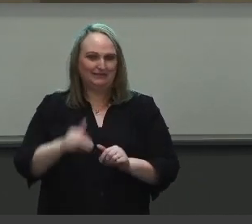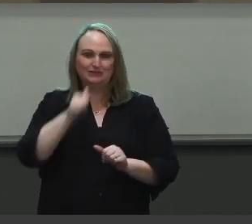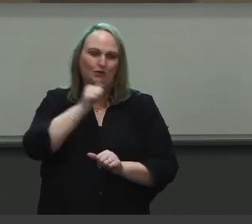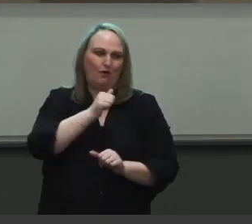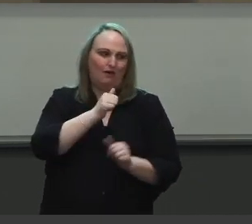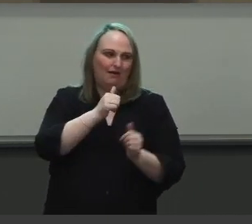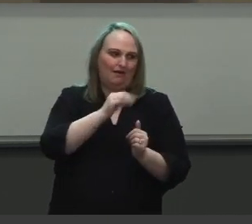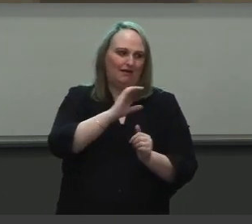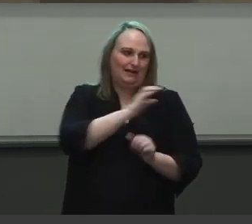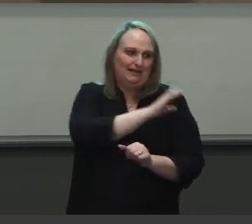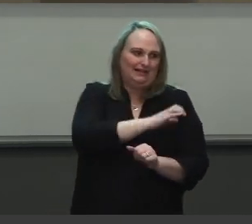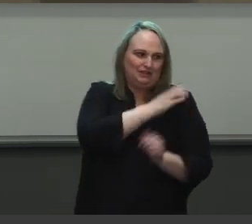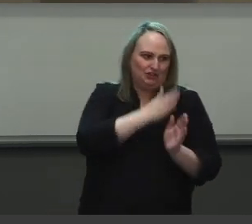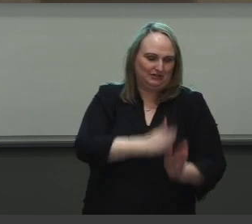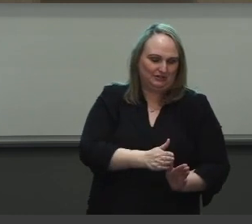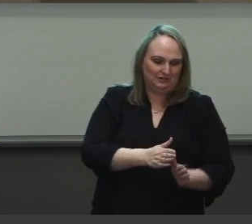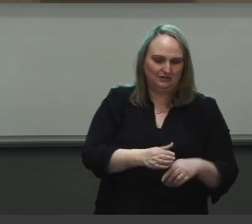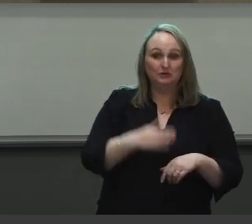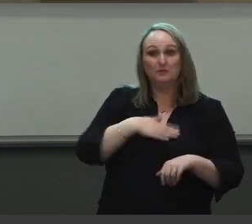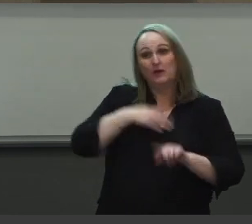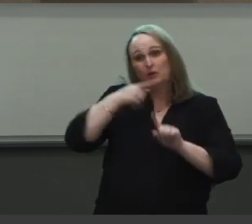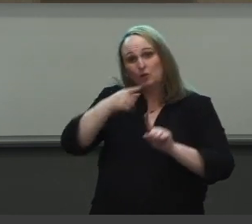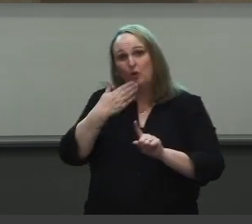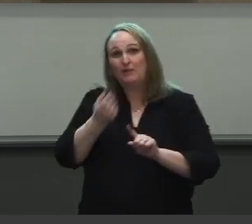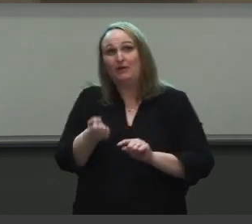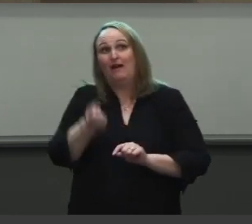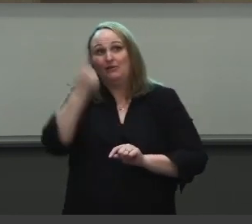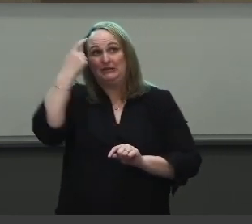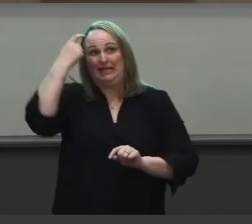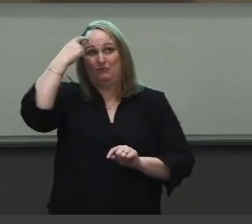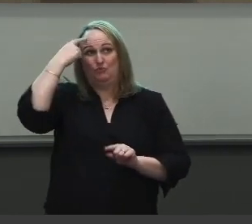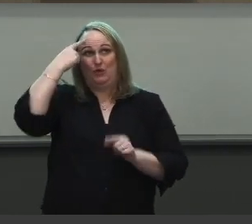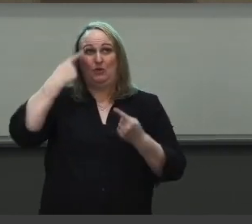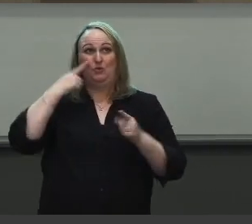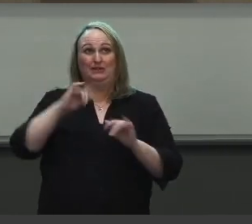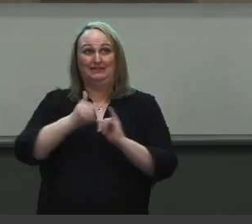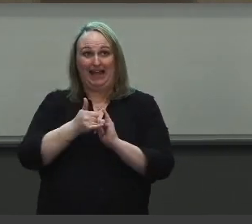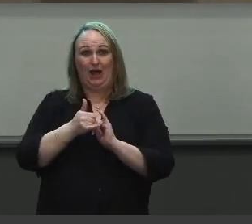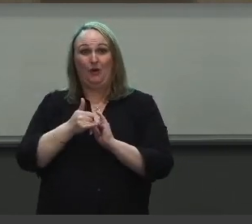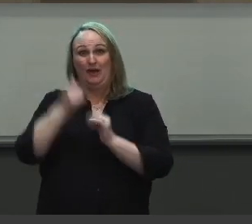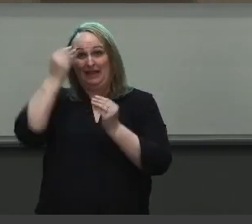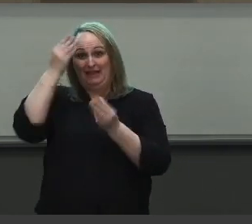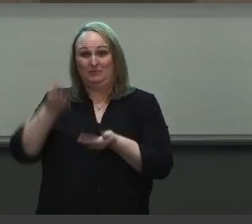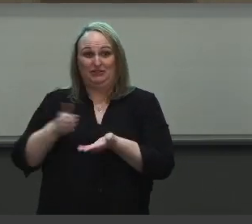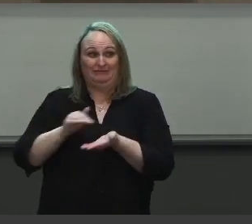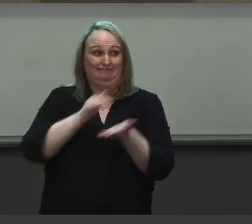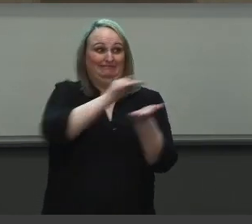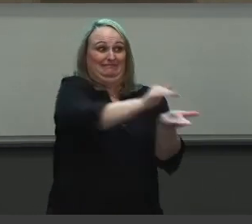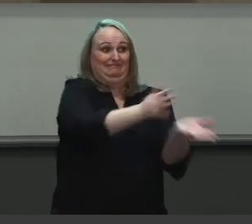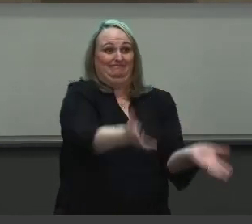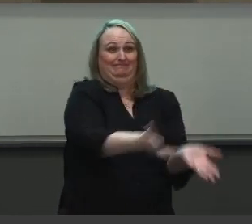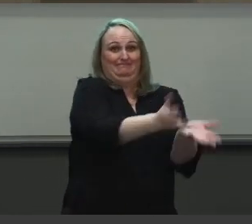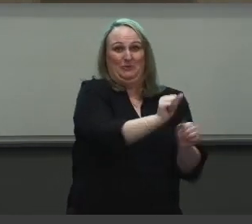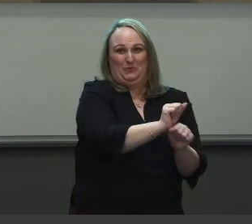of ways with this research is to better understand how the brain works so that I can give you guys that information to do your great